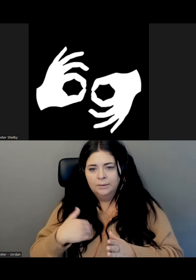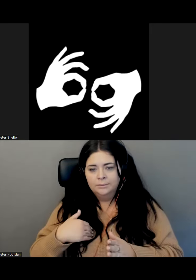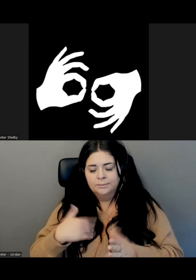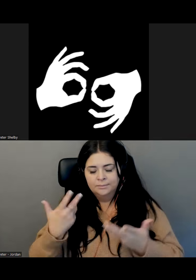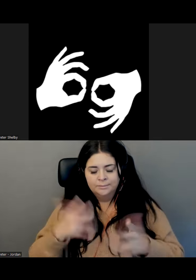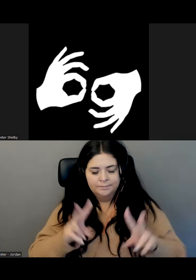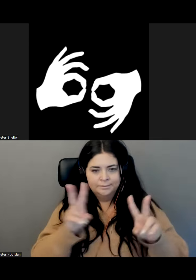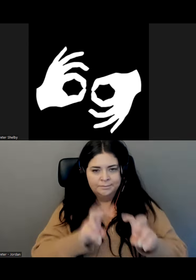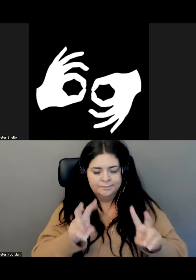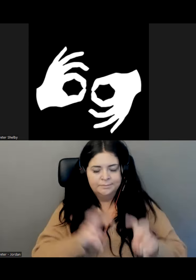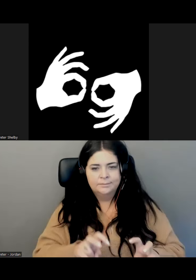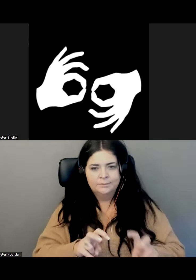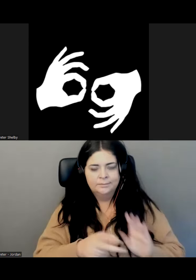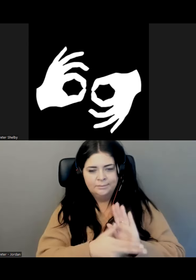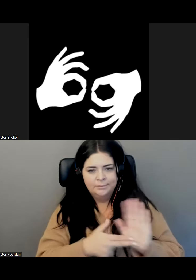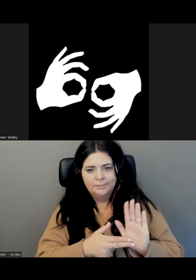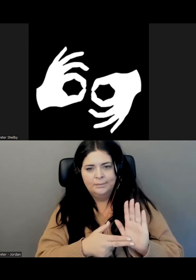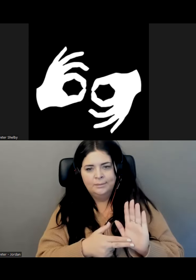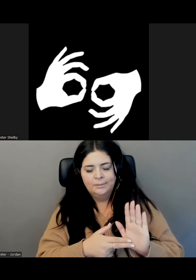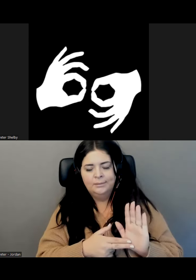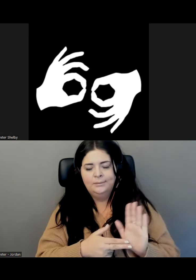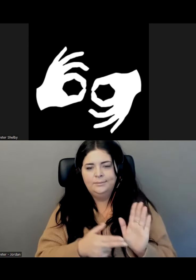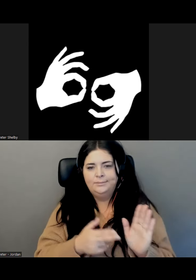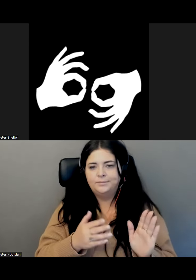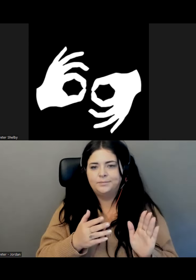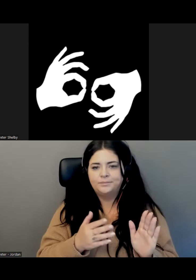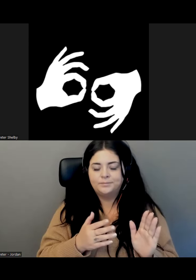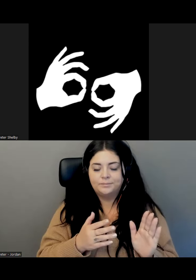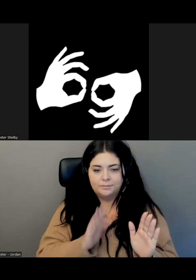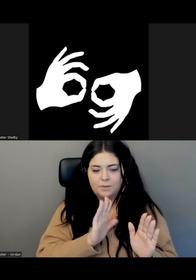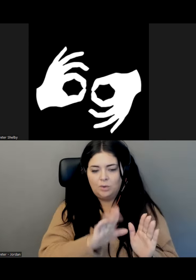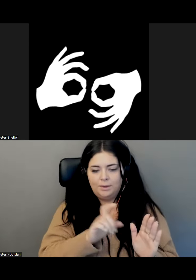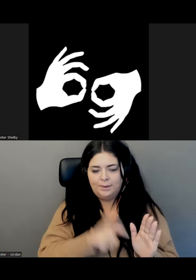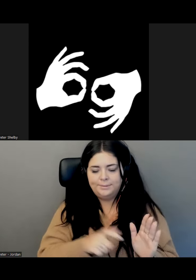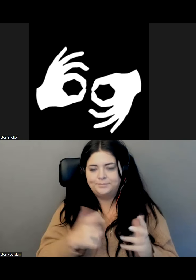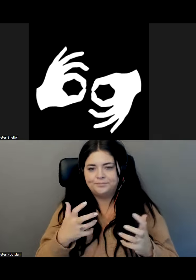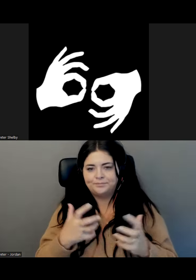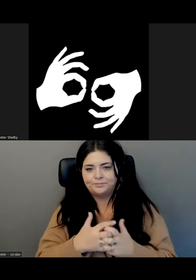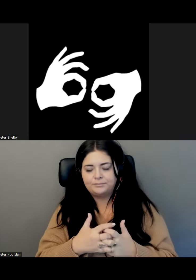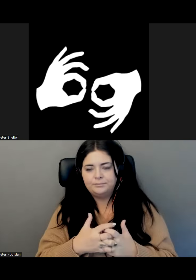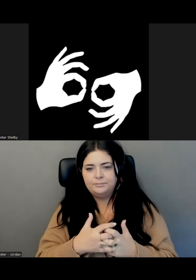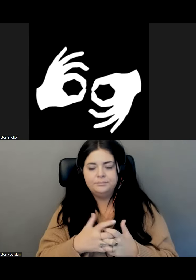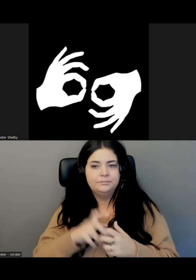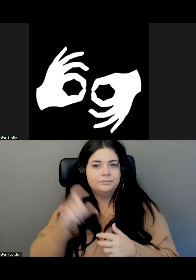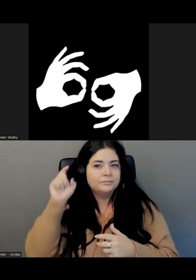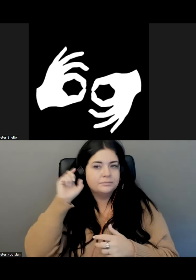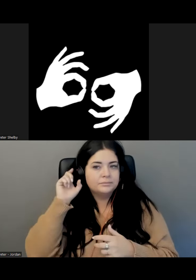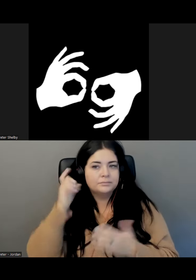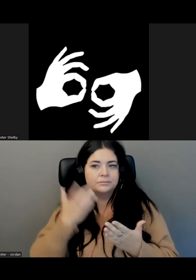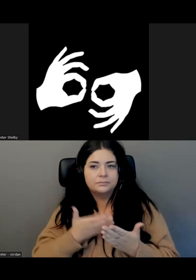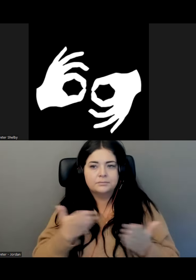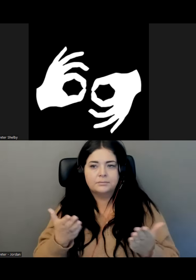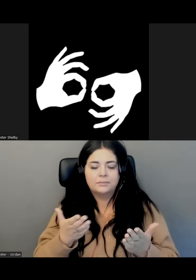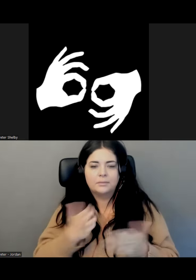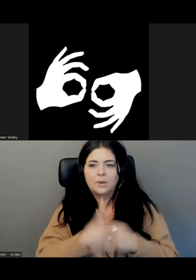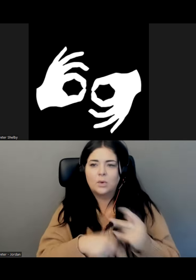we've assessed and diagnosed our patient's needs, we'll find out exactly what type of hearing